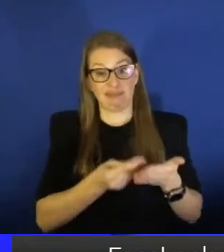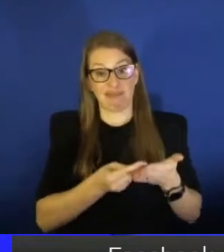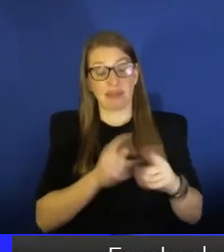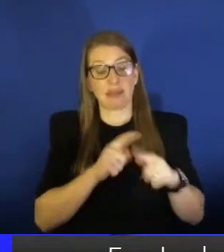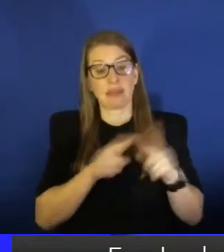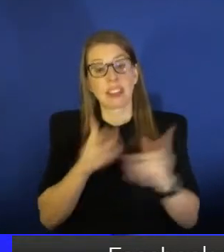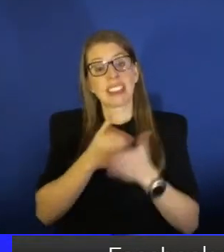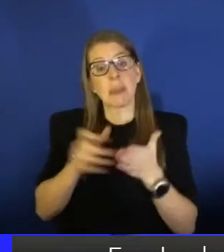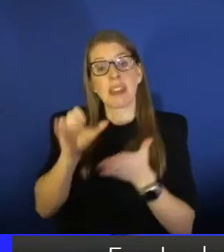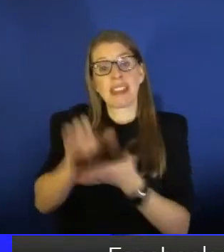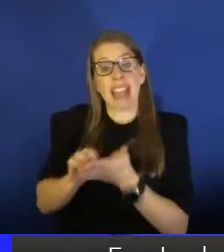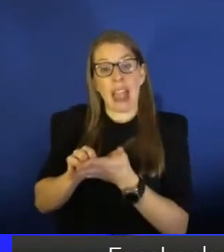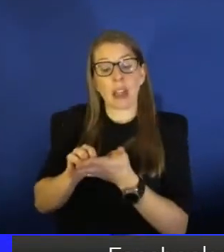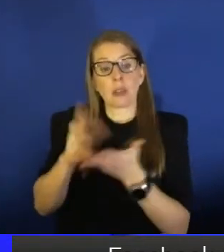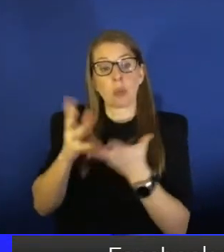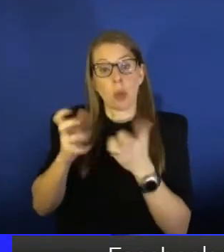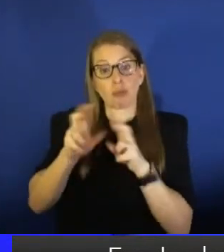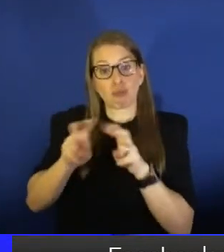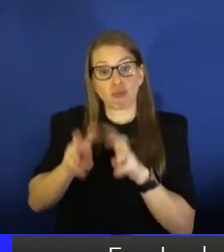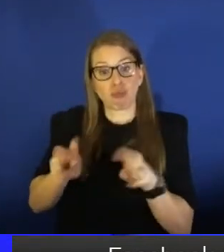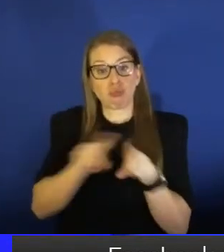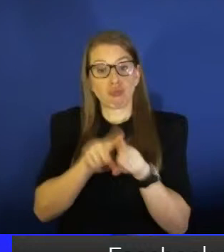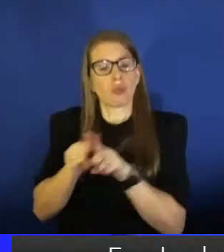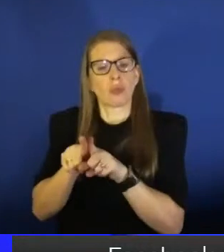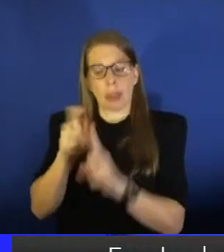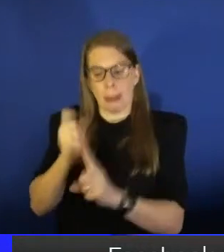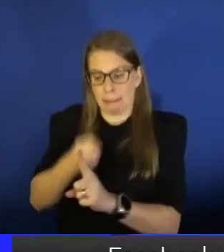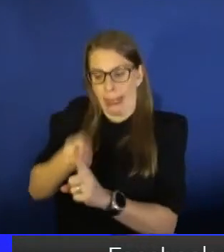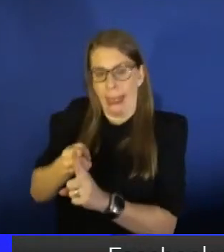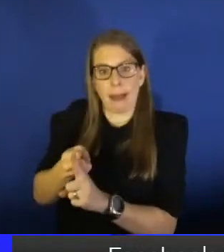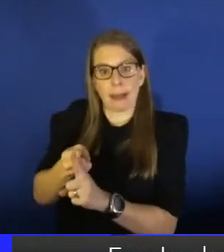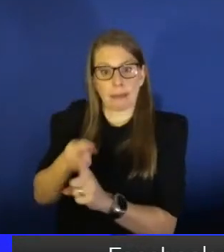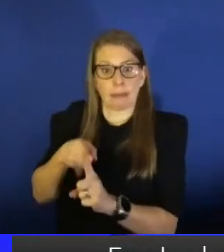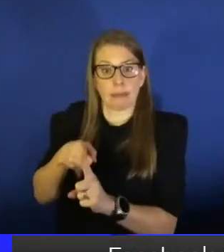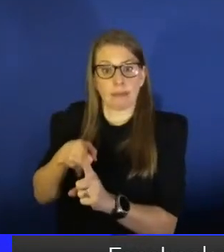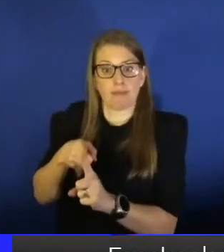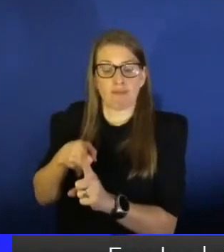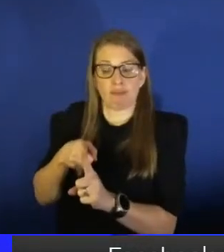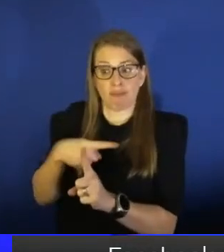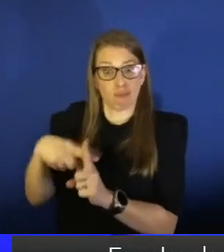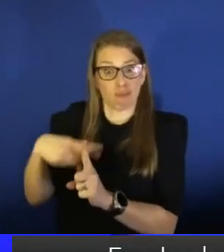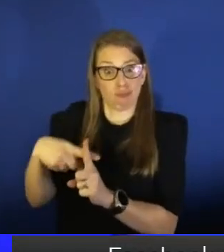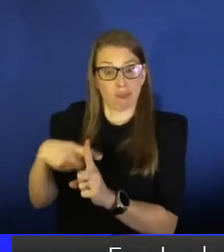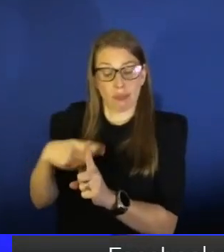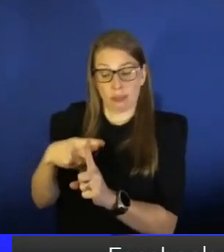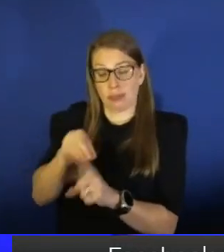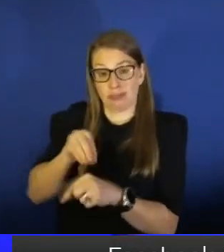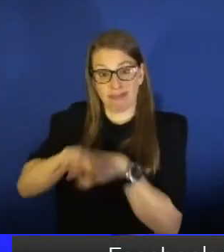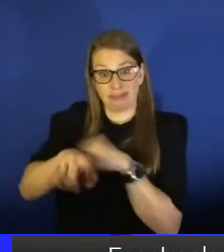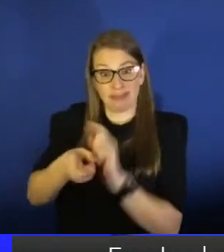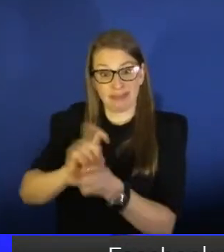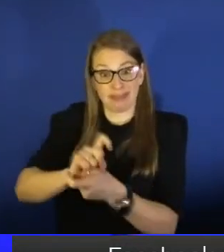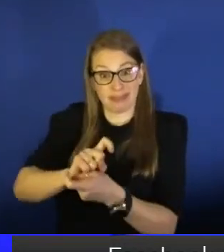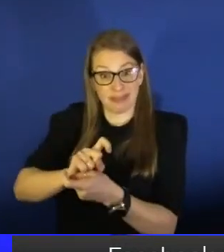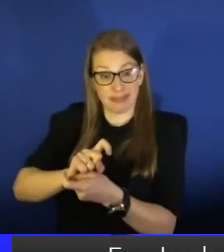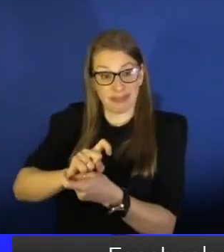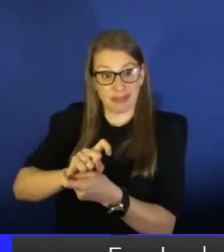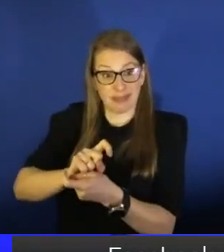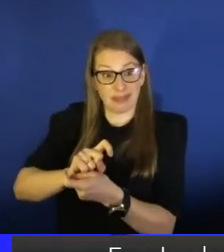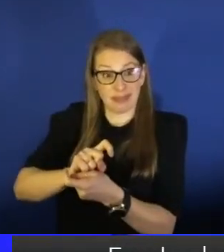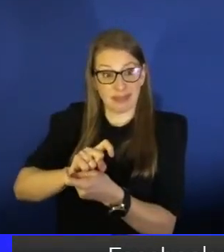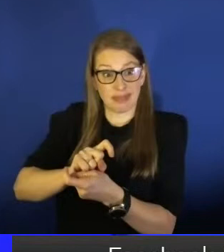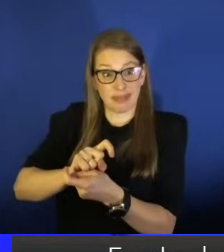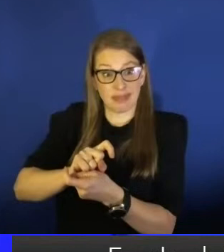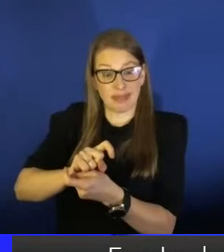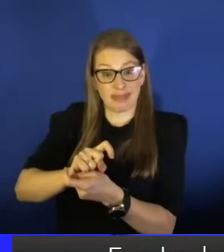think we want to look at also what's the impact. Are we making any change in the needle of our declining